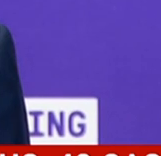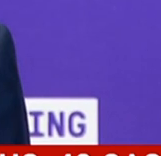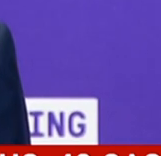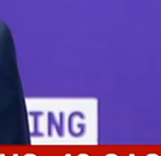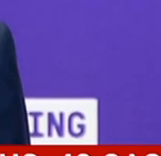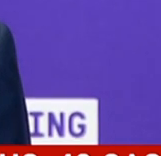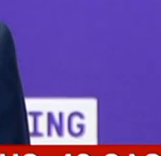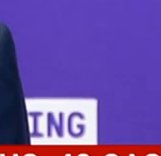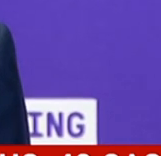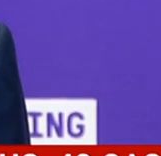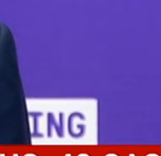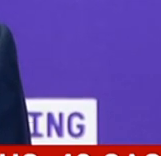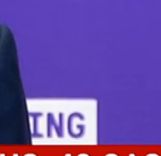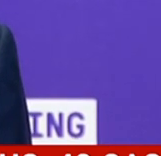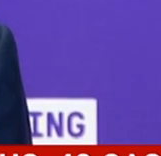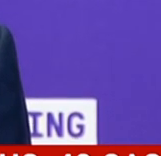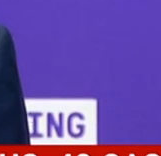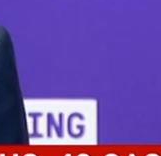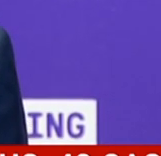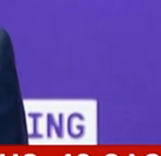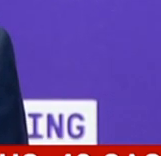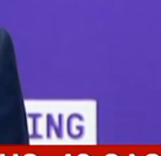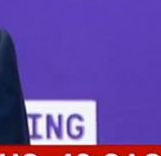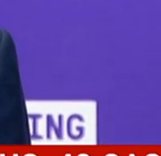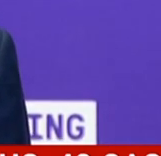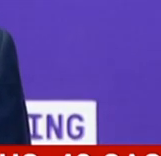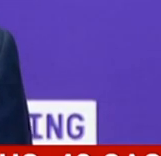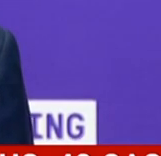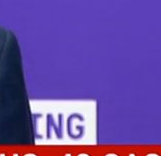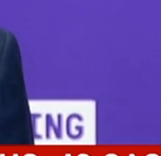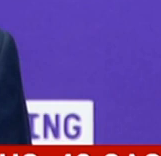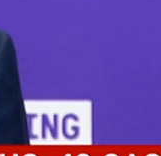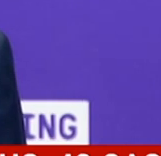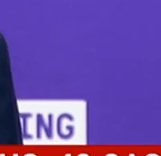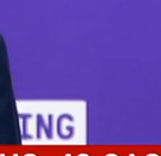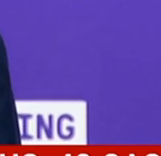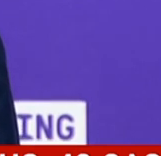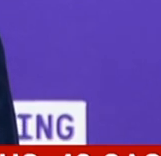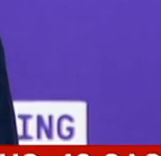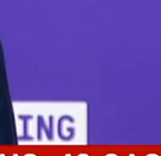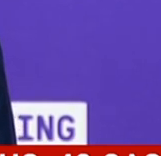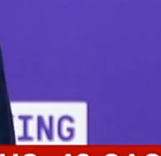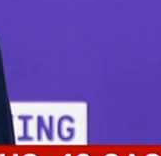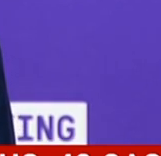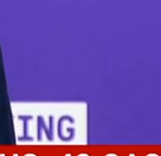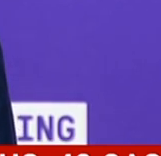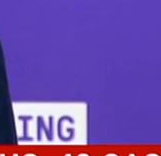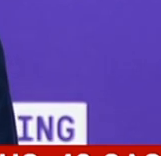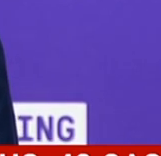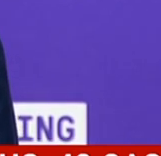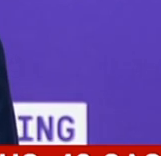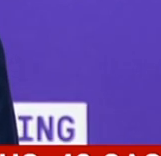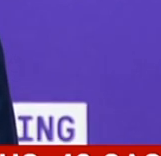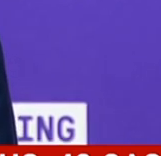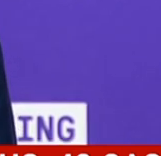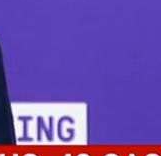work. There are 1,040 active cases across the state, so that number continues to fall. That trend is very much with